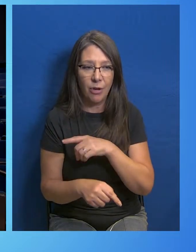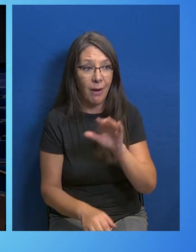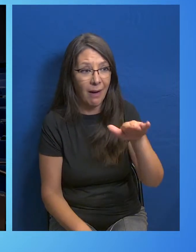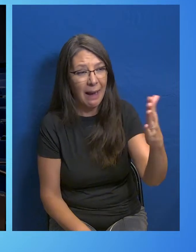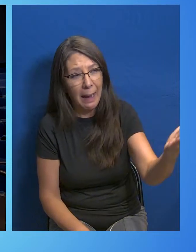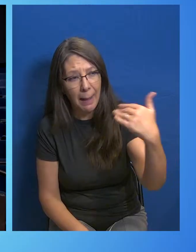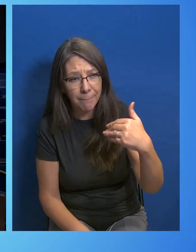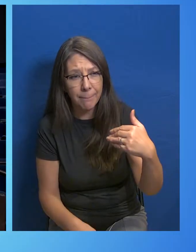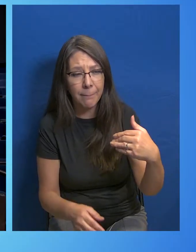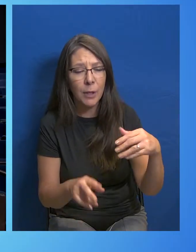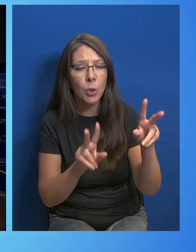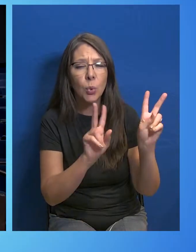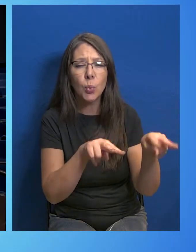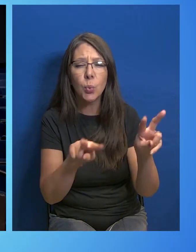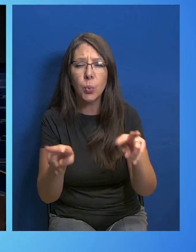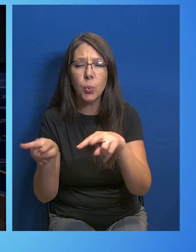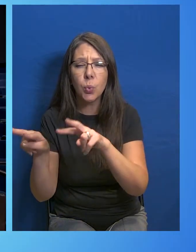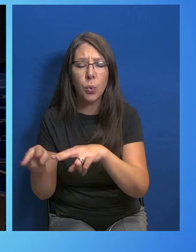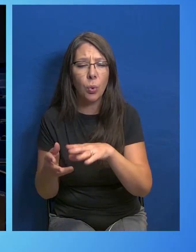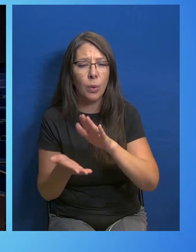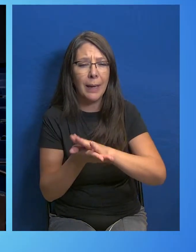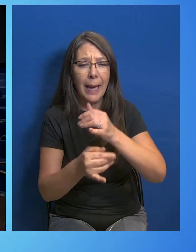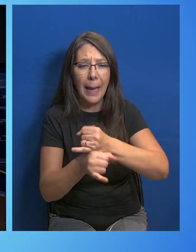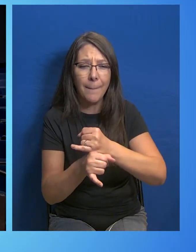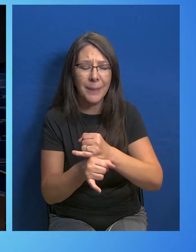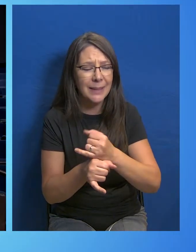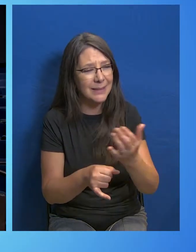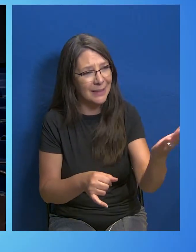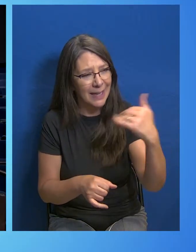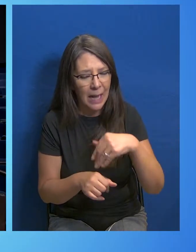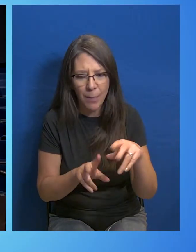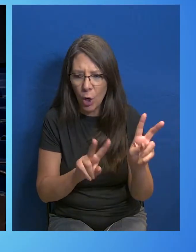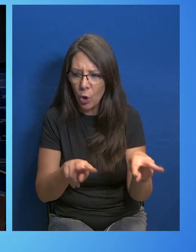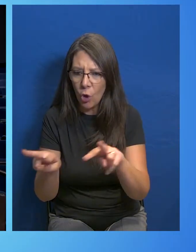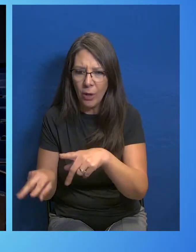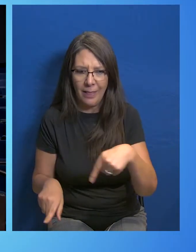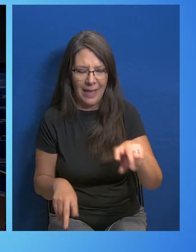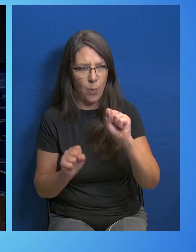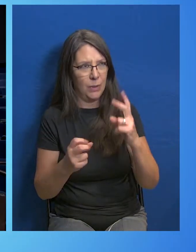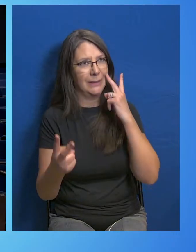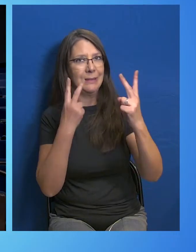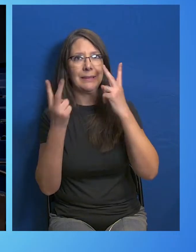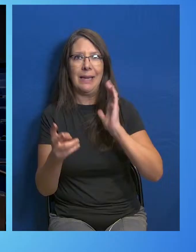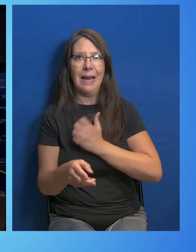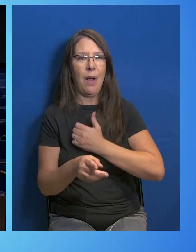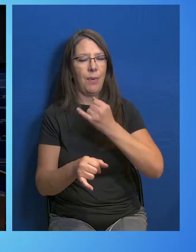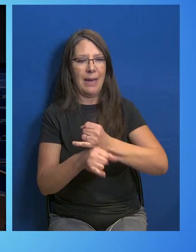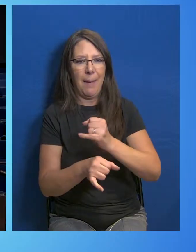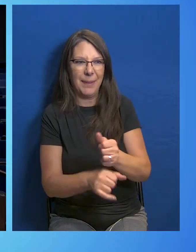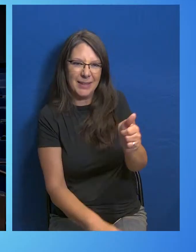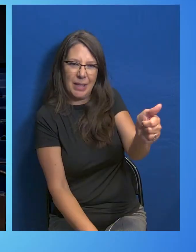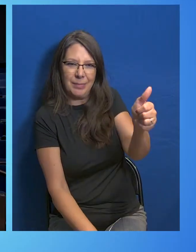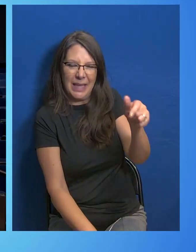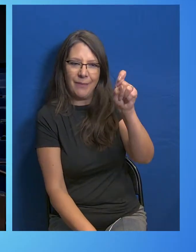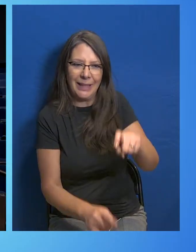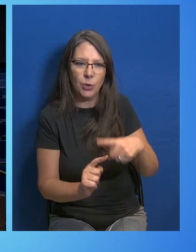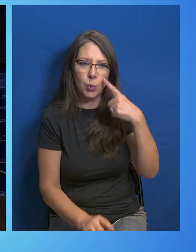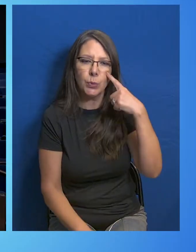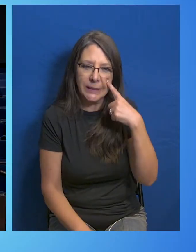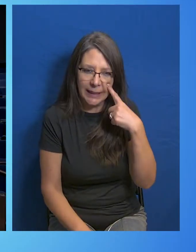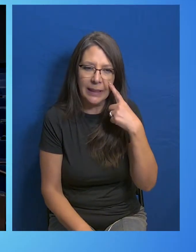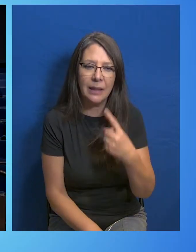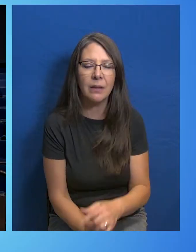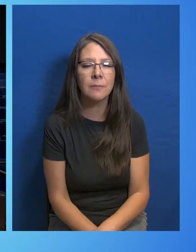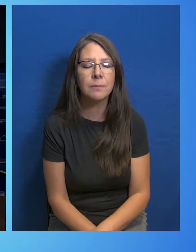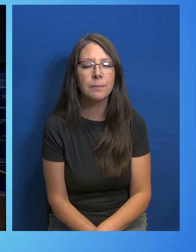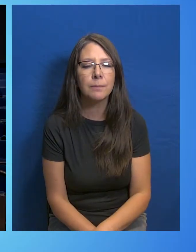can see the status of the campuses for themselves. So there